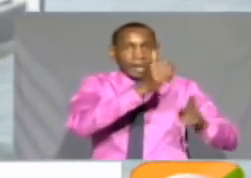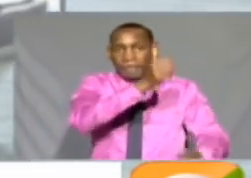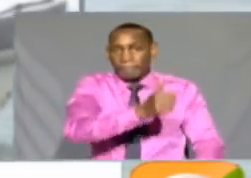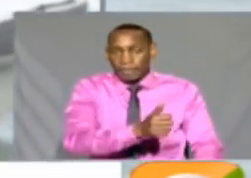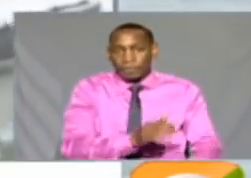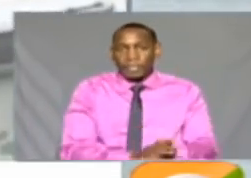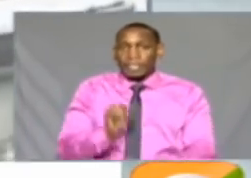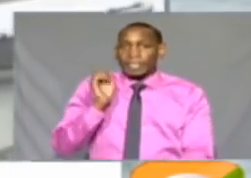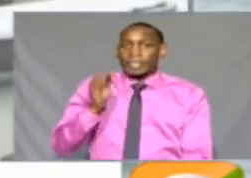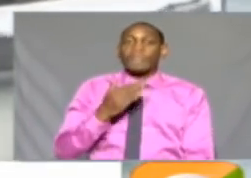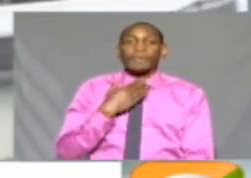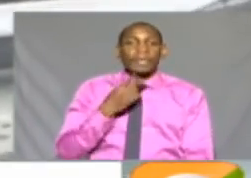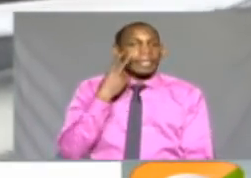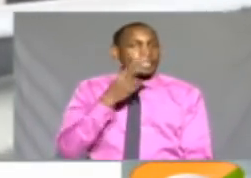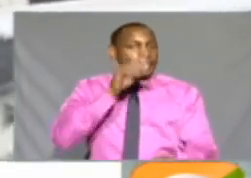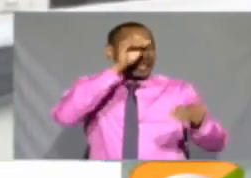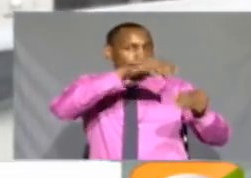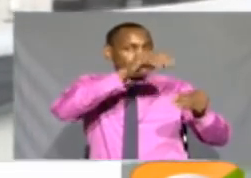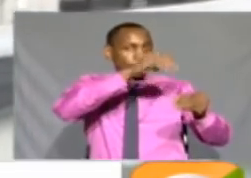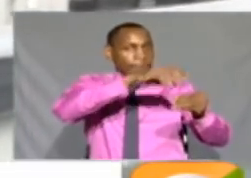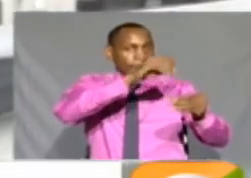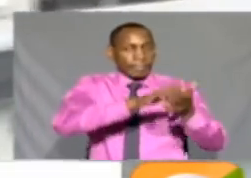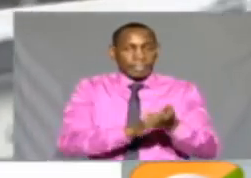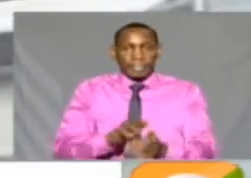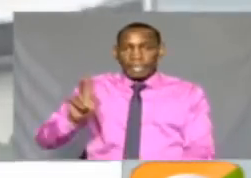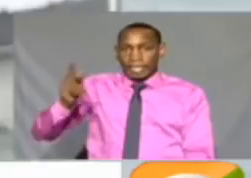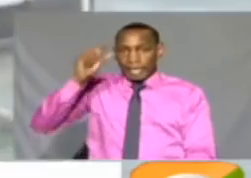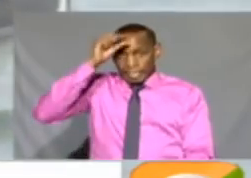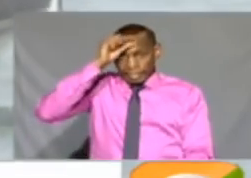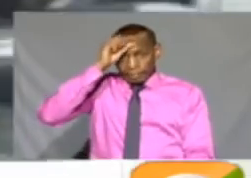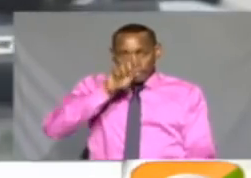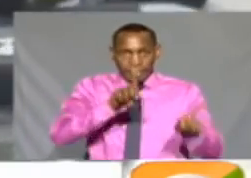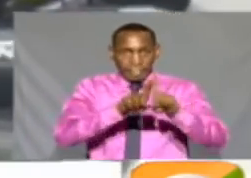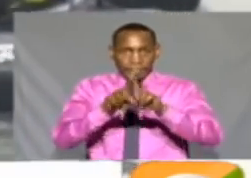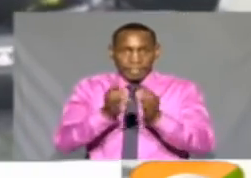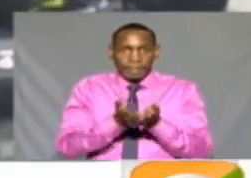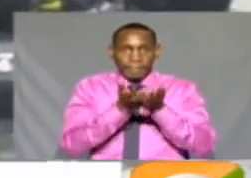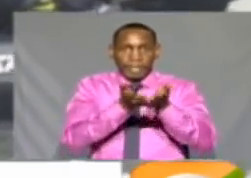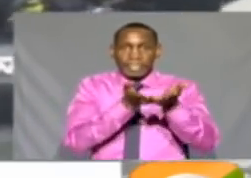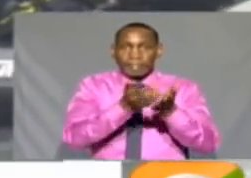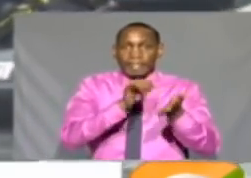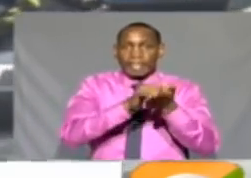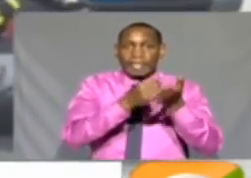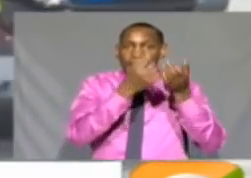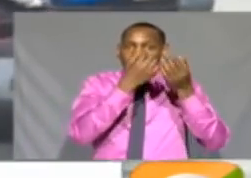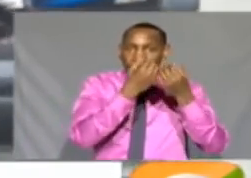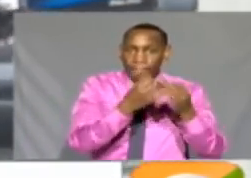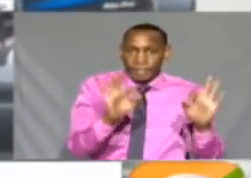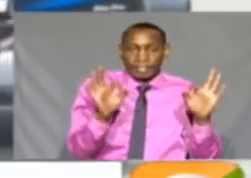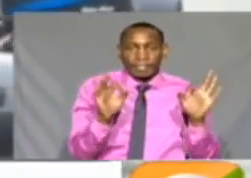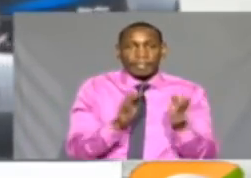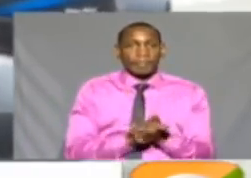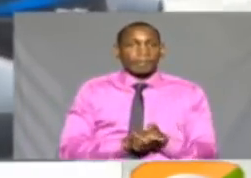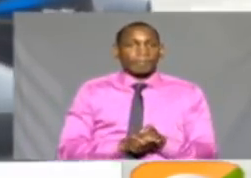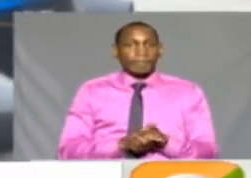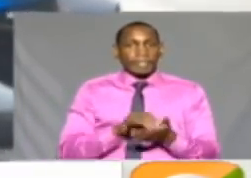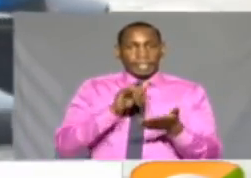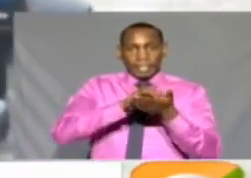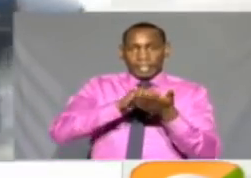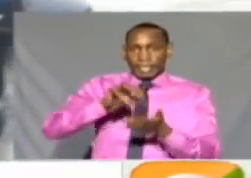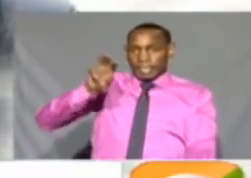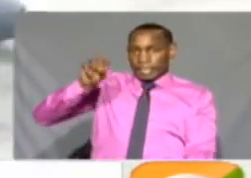want to take a look at the investment of the Kenya government in this ferry service that is free, take a look at this. That